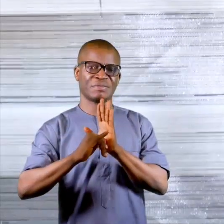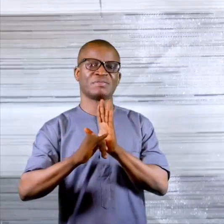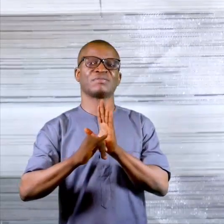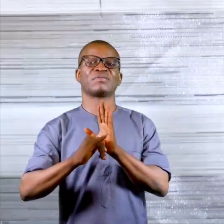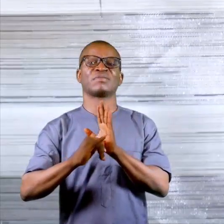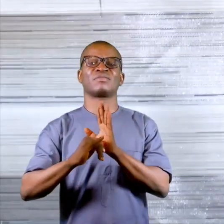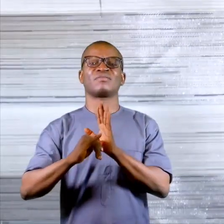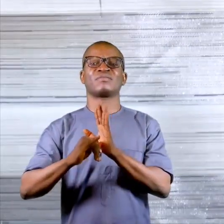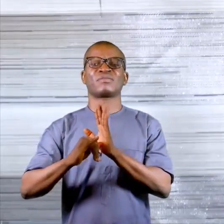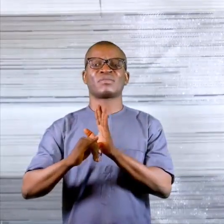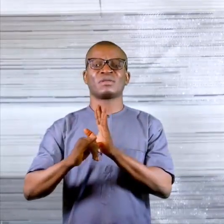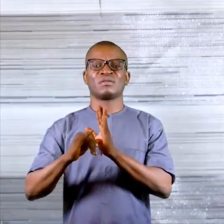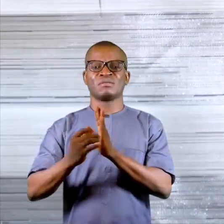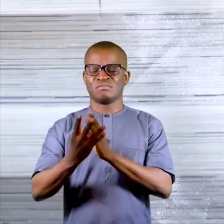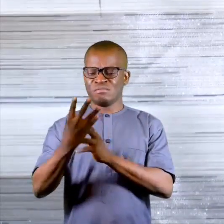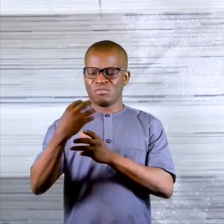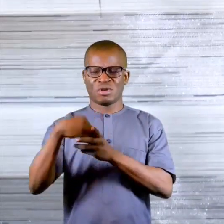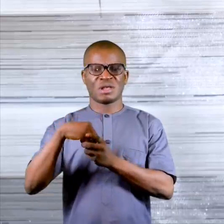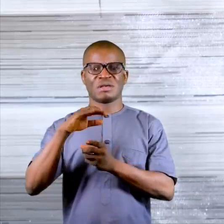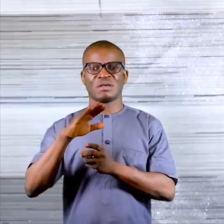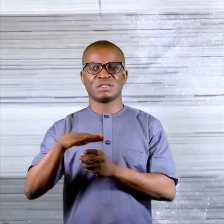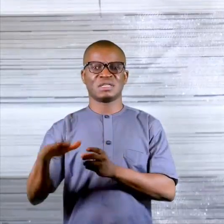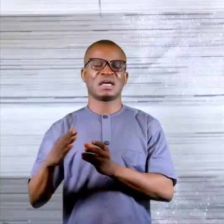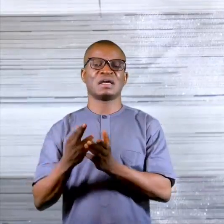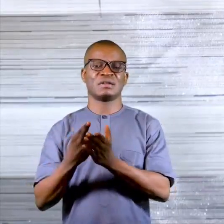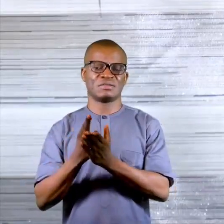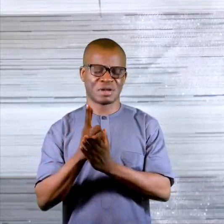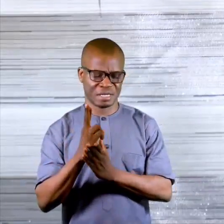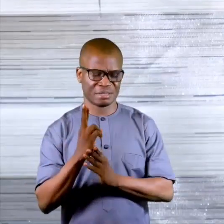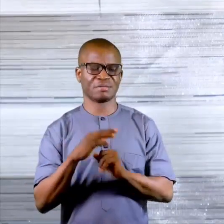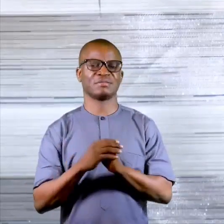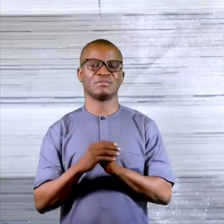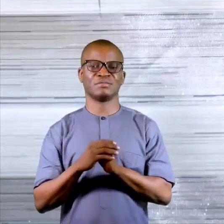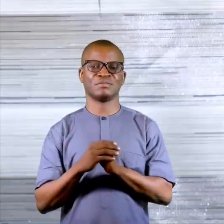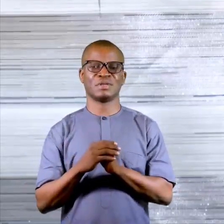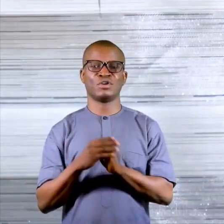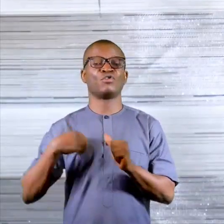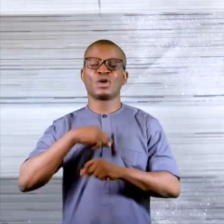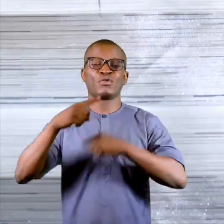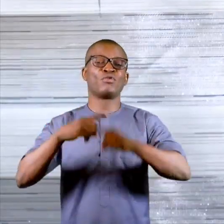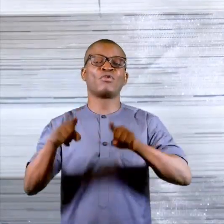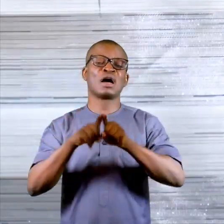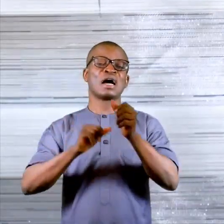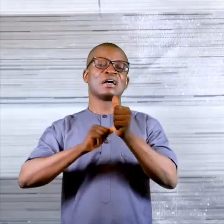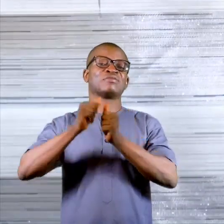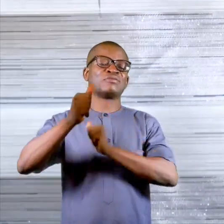our Child Rights Act is being implemented. NAPTIP go as far